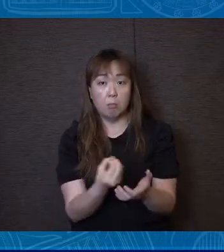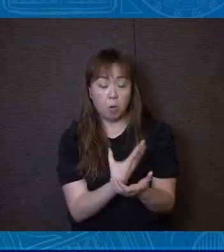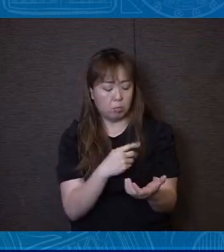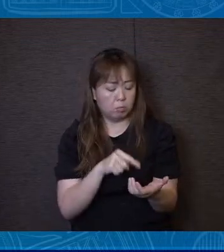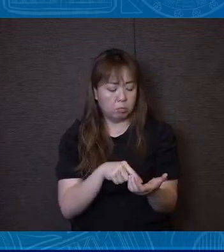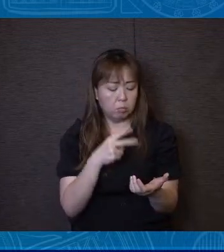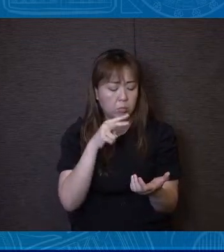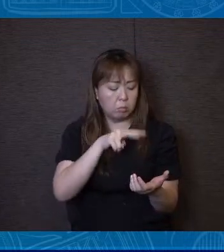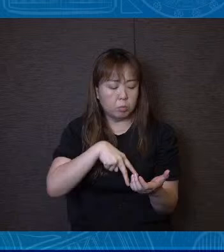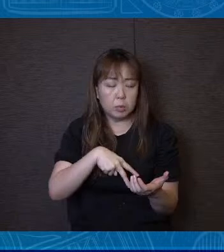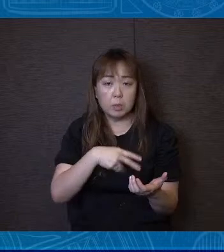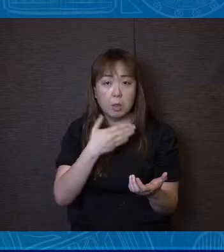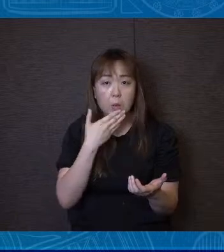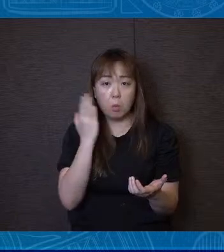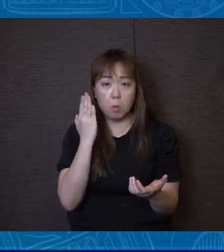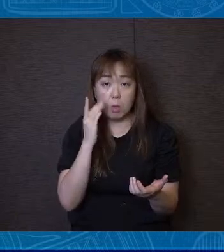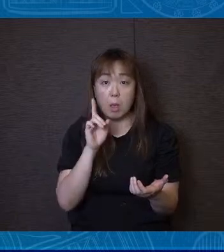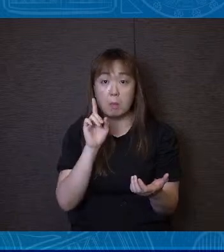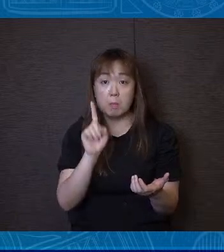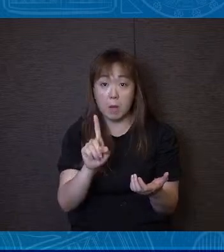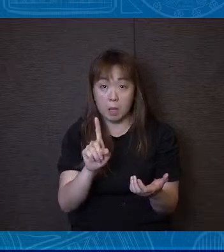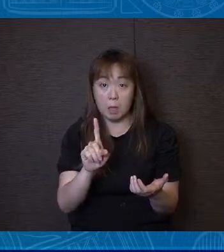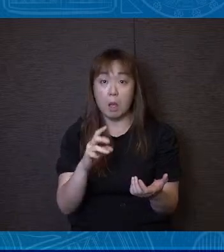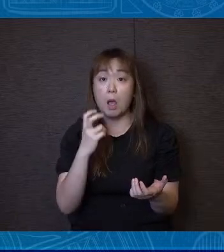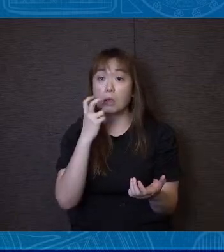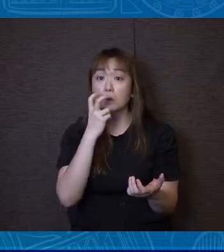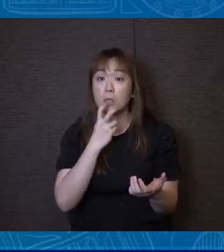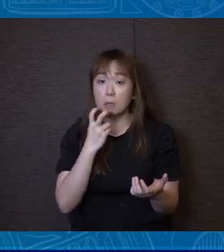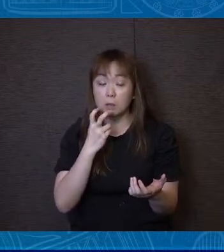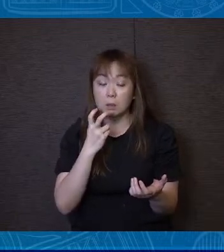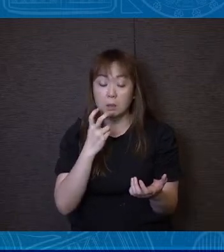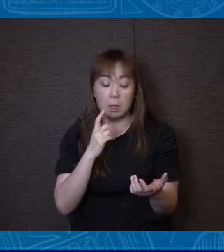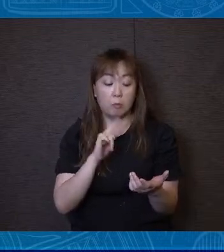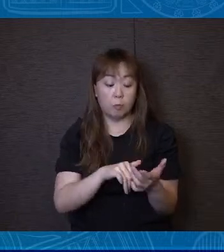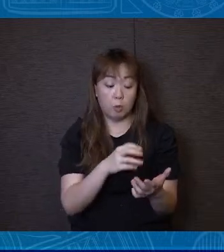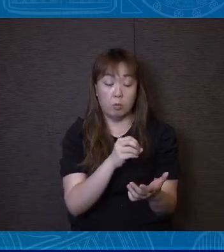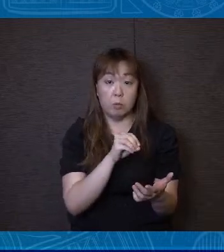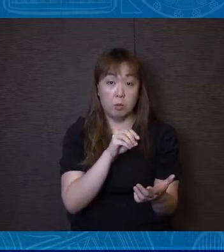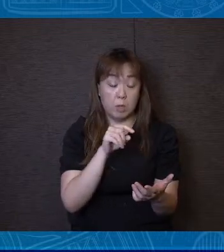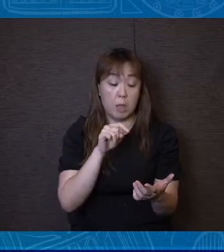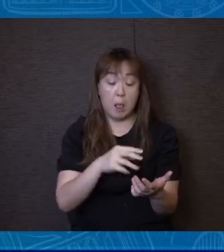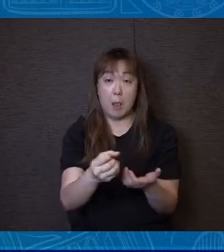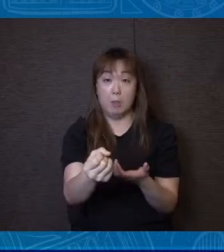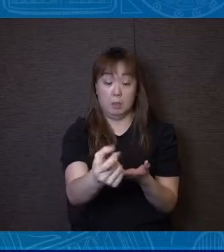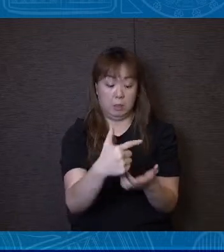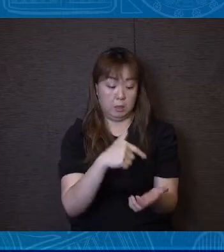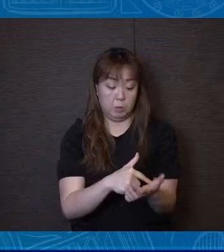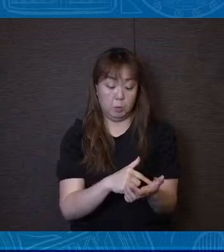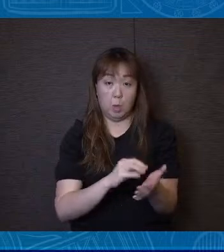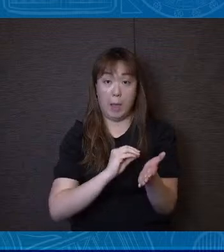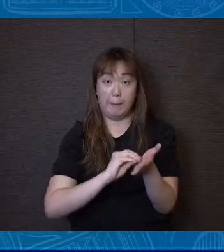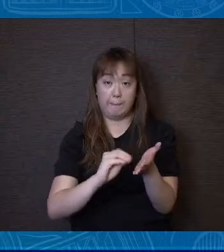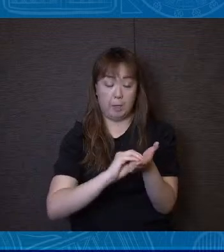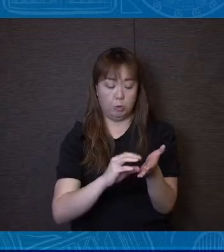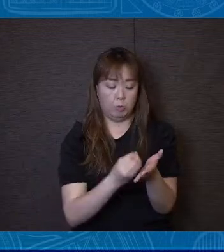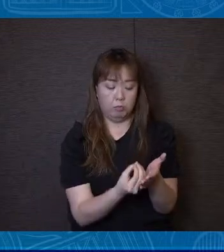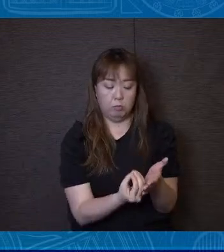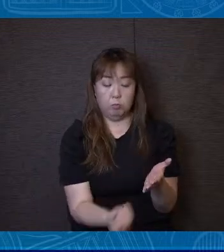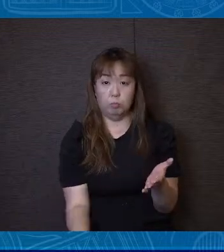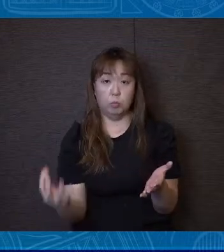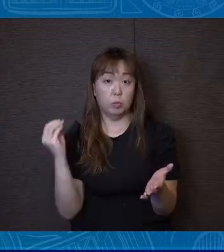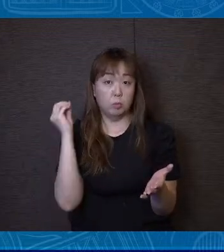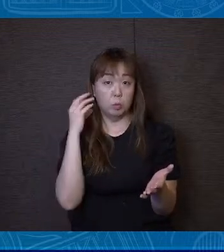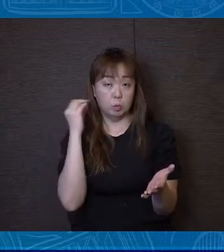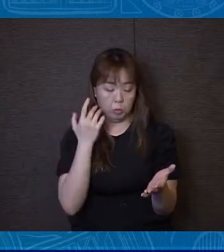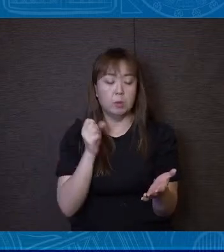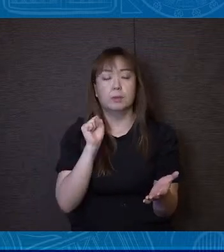if text-to-speech is possible, then you will be able to understand that there's an alert message. And